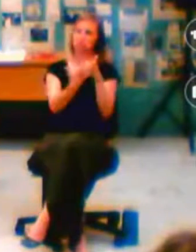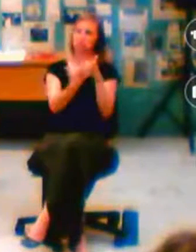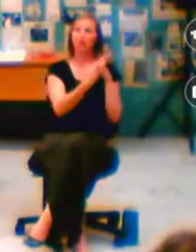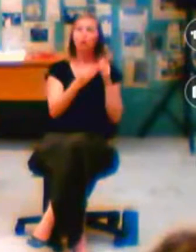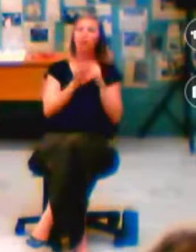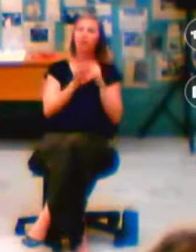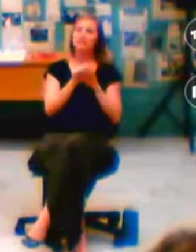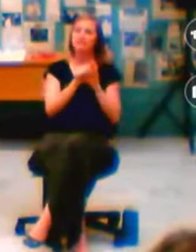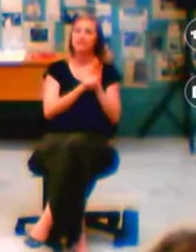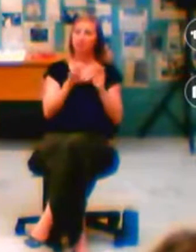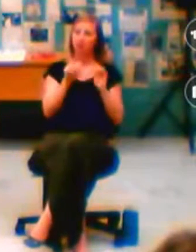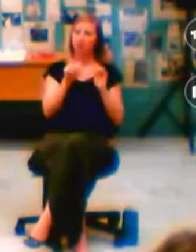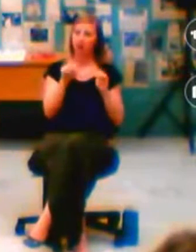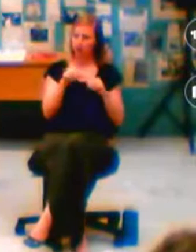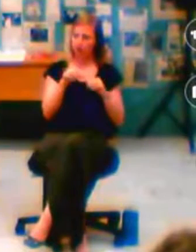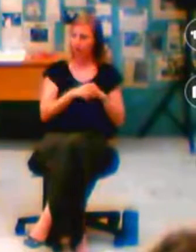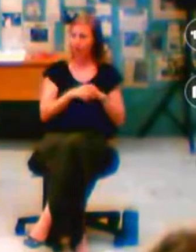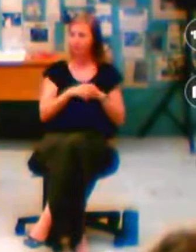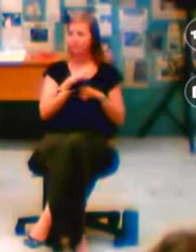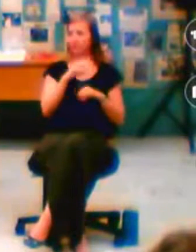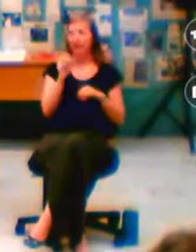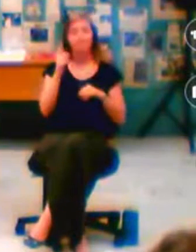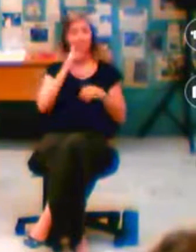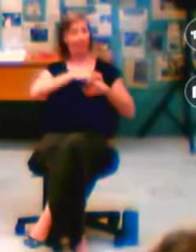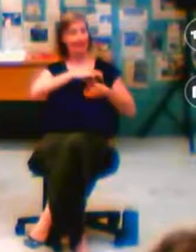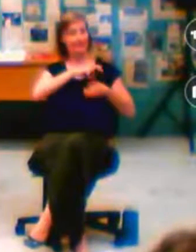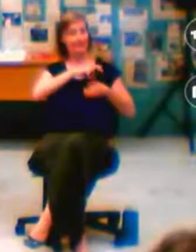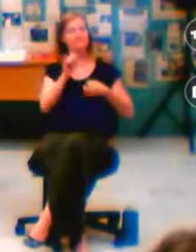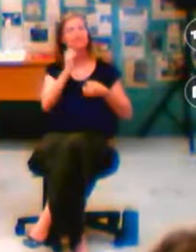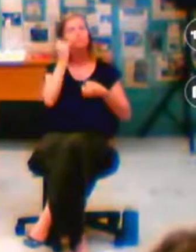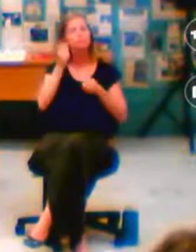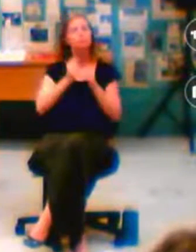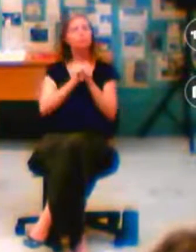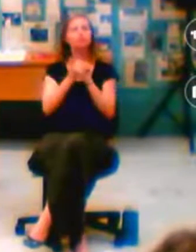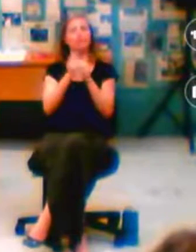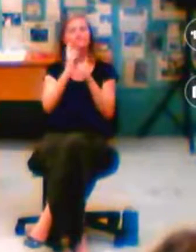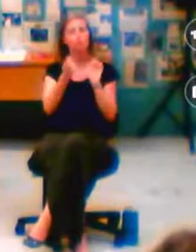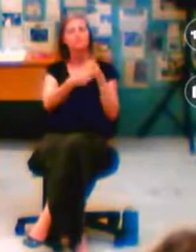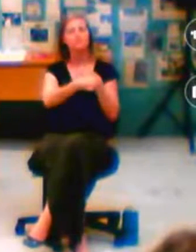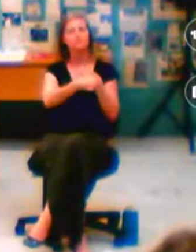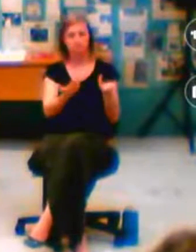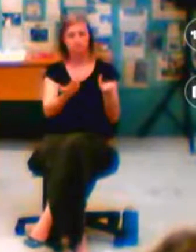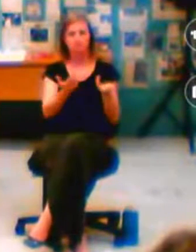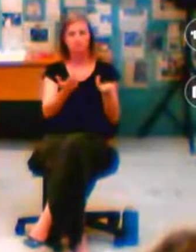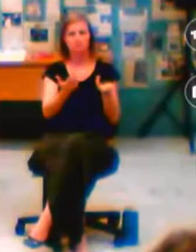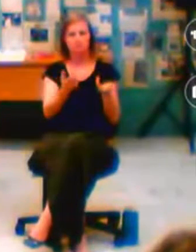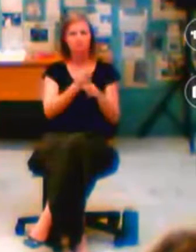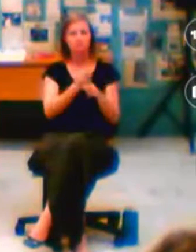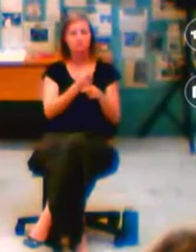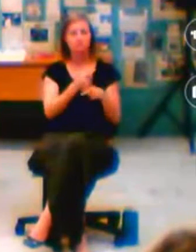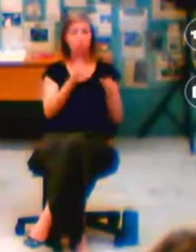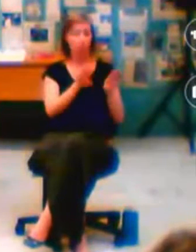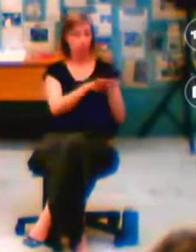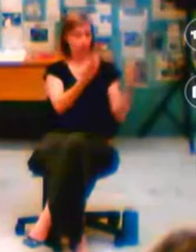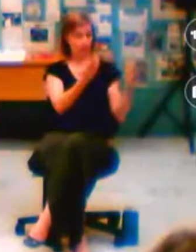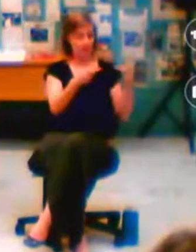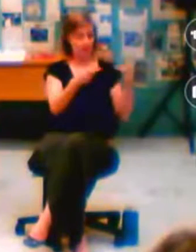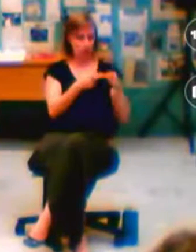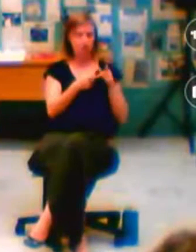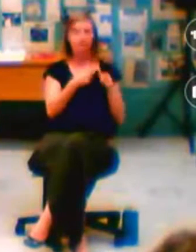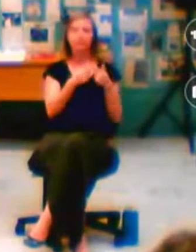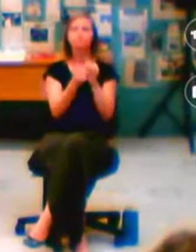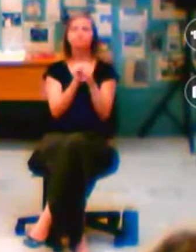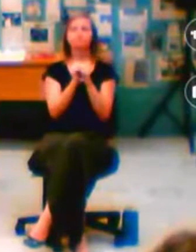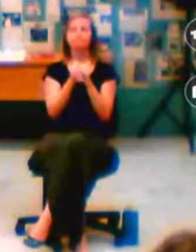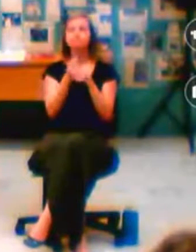state, and that the board member has to be committed to the success of Colorado Care. And those are the requirements there. And then